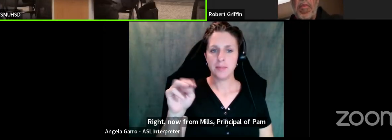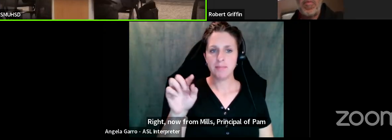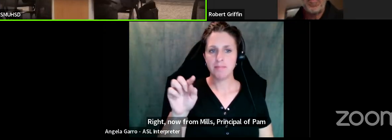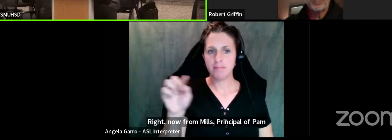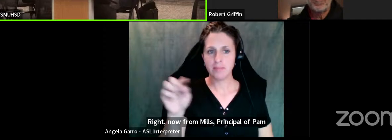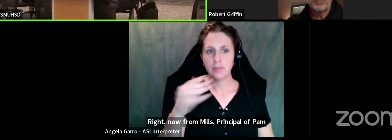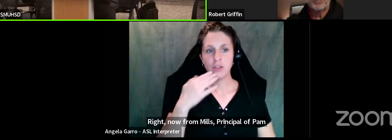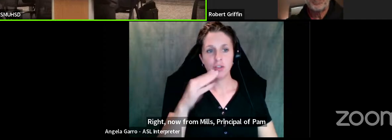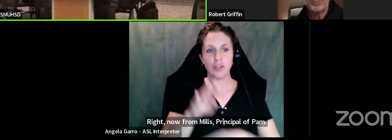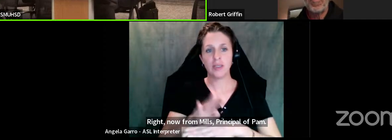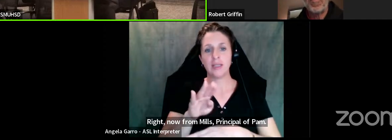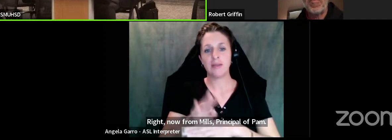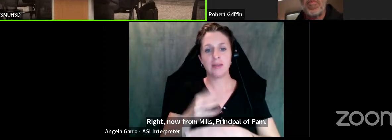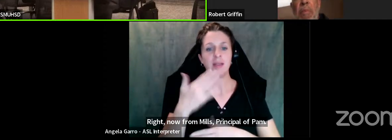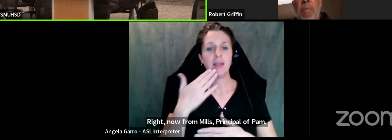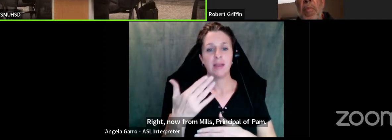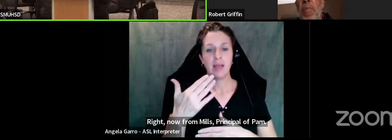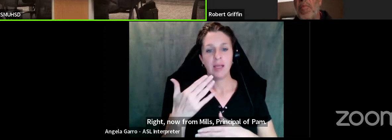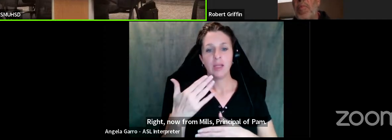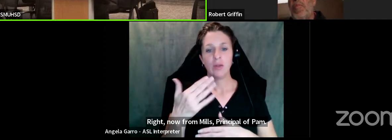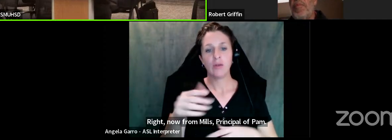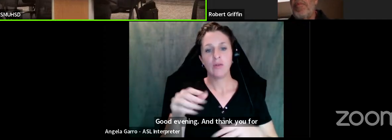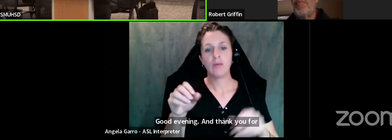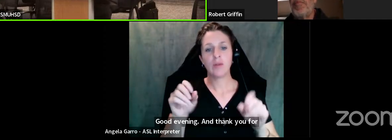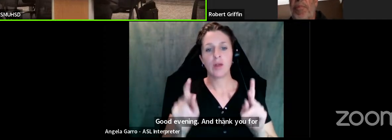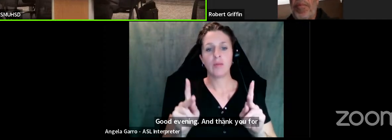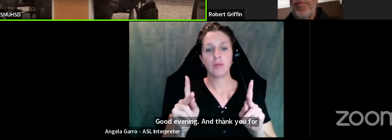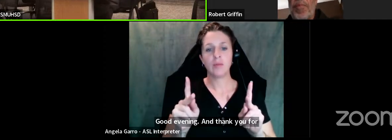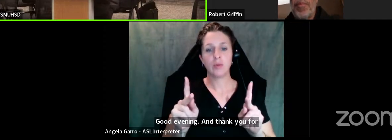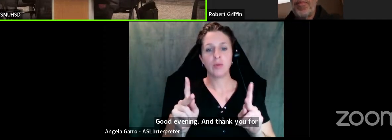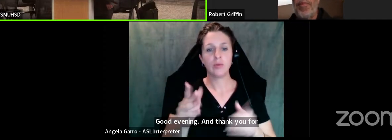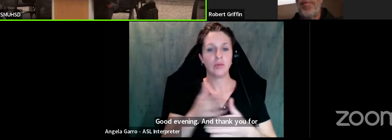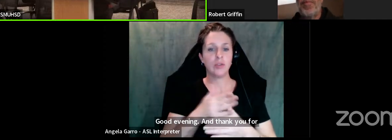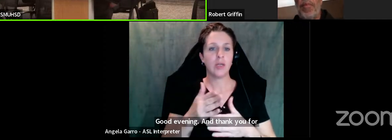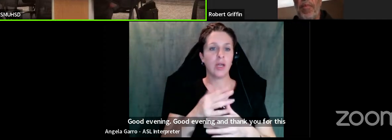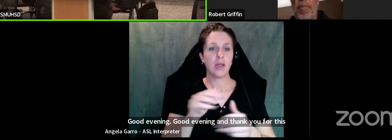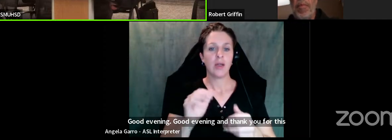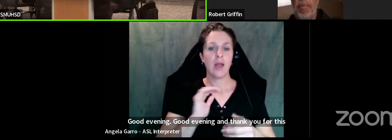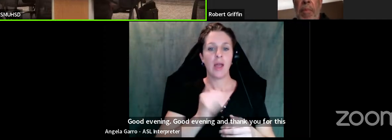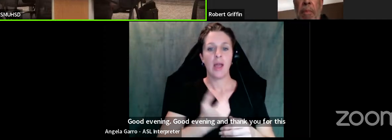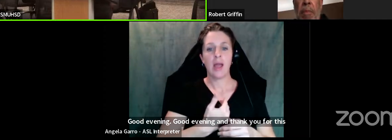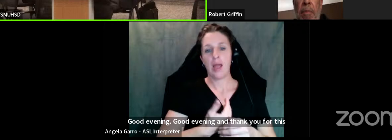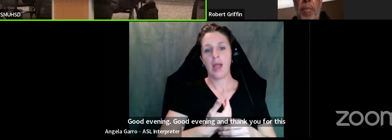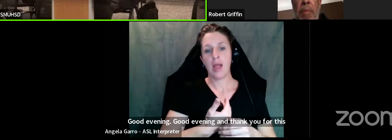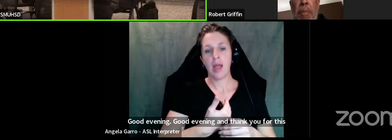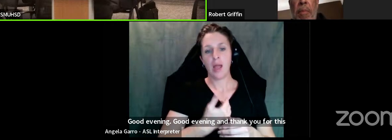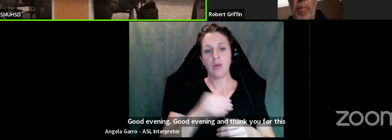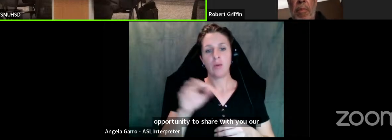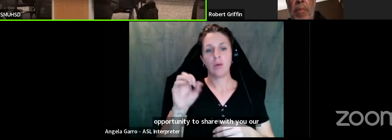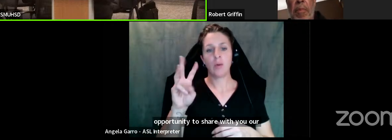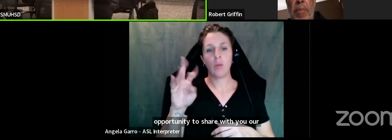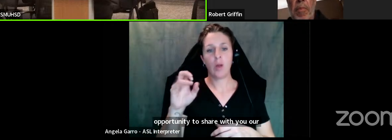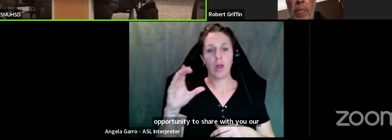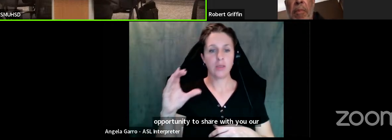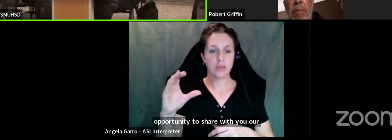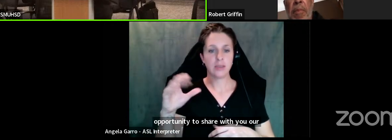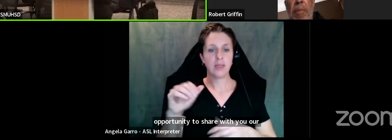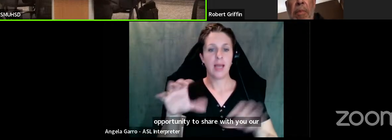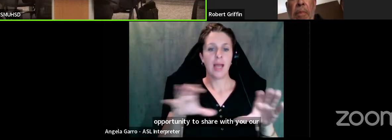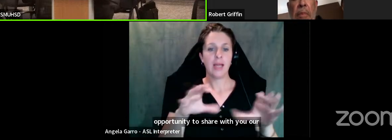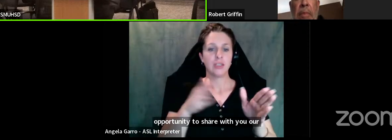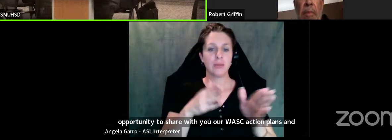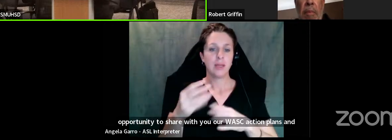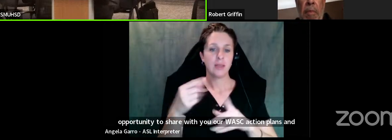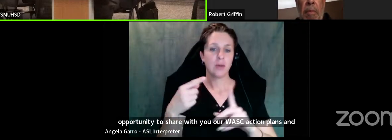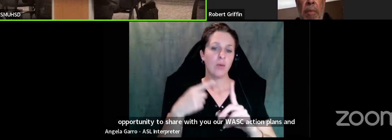Good evening, and thank you for this opportunity to share with you our WASC action plans and our goals. Similar to many